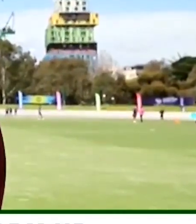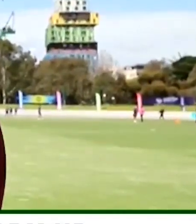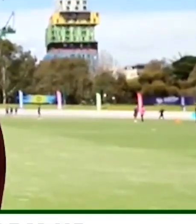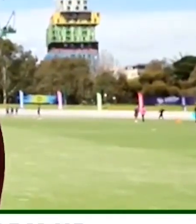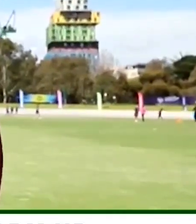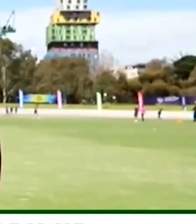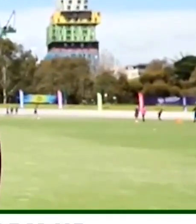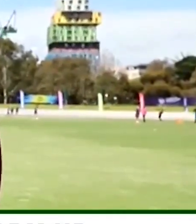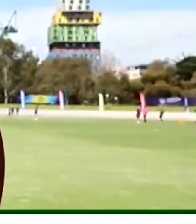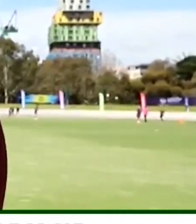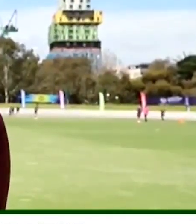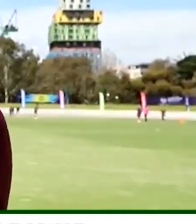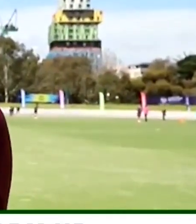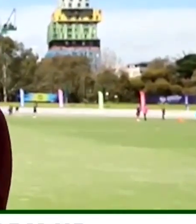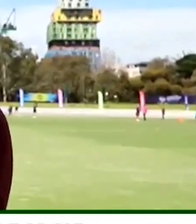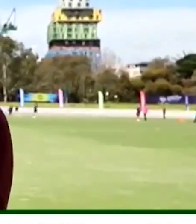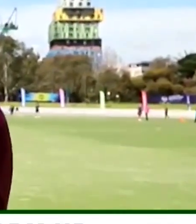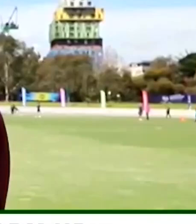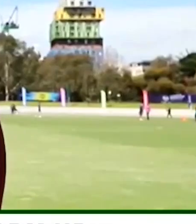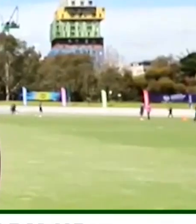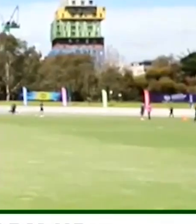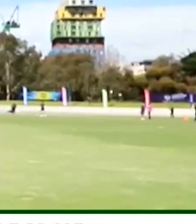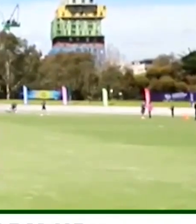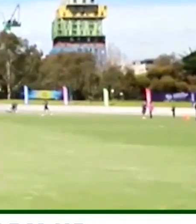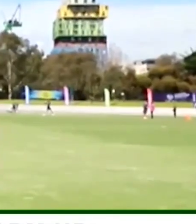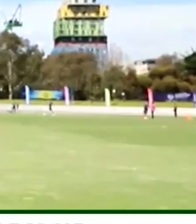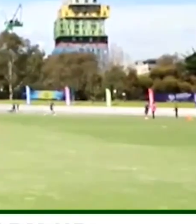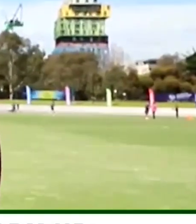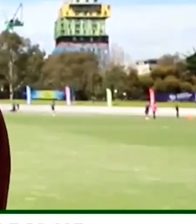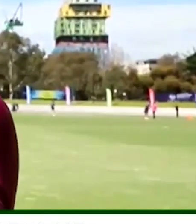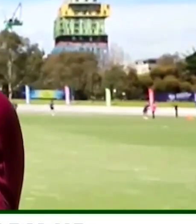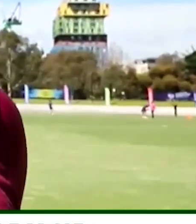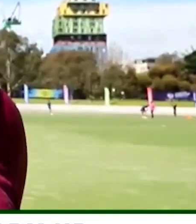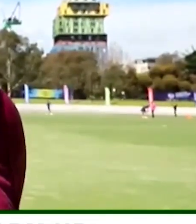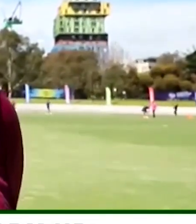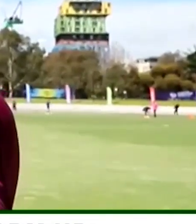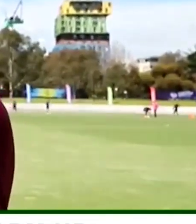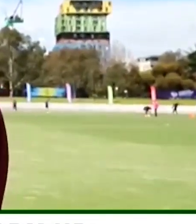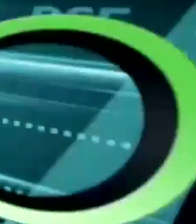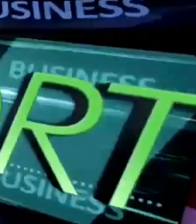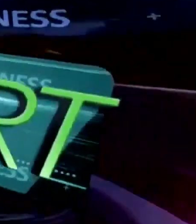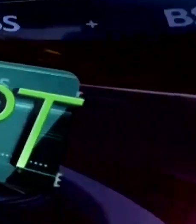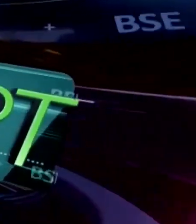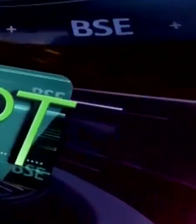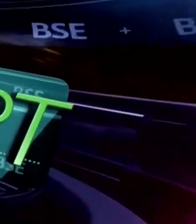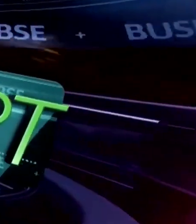us up to 150 odd, and we always felt on that pitch we were able to defend that.